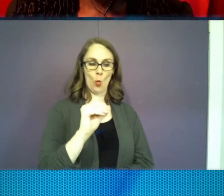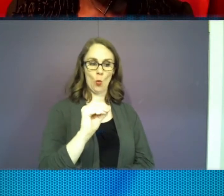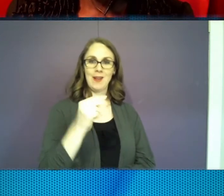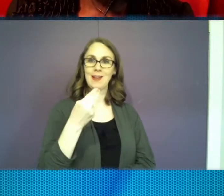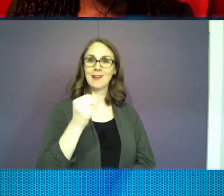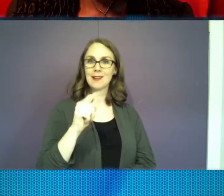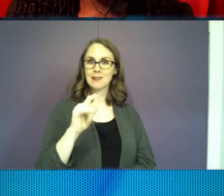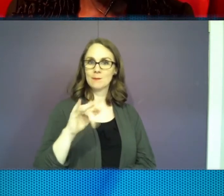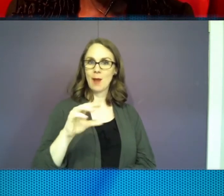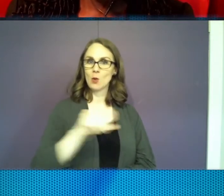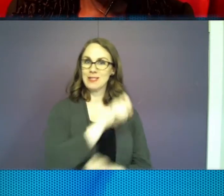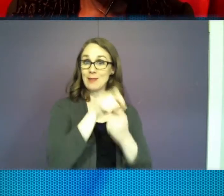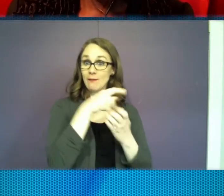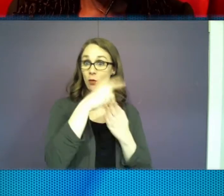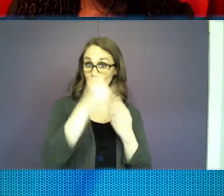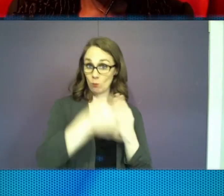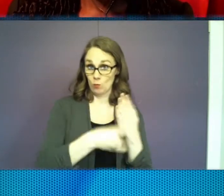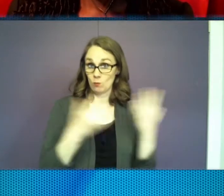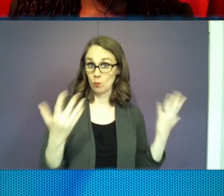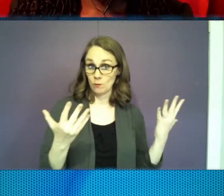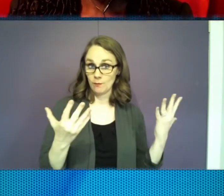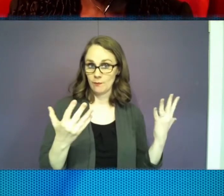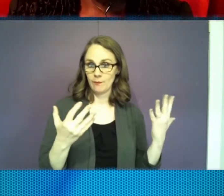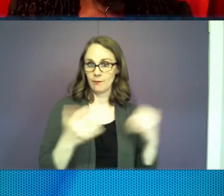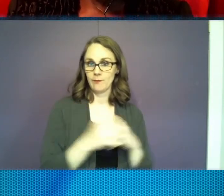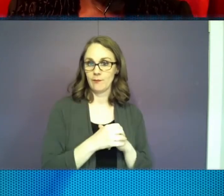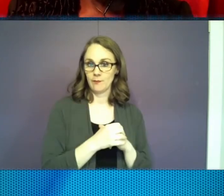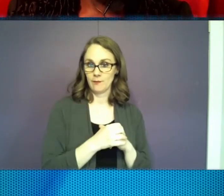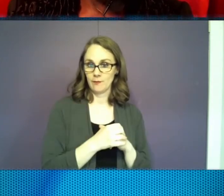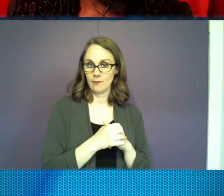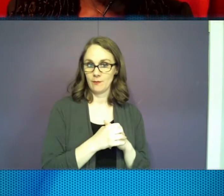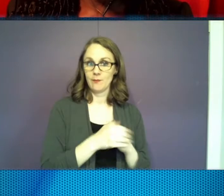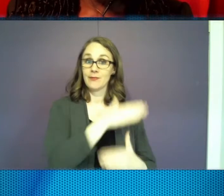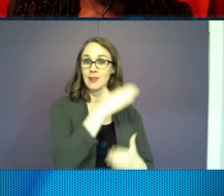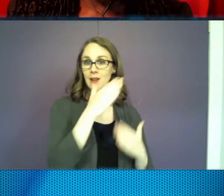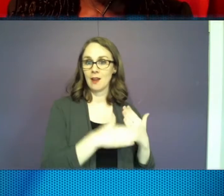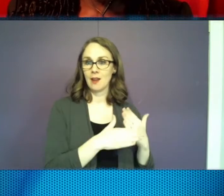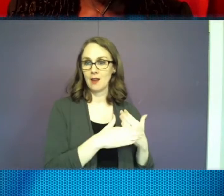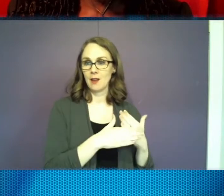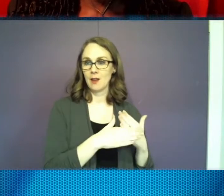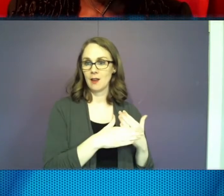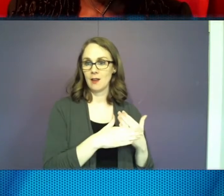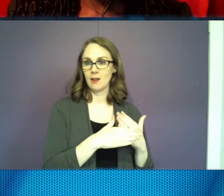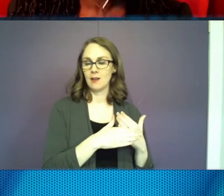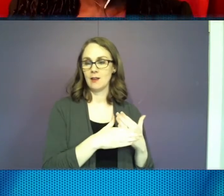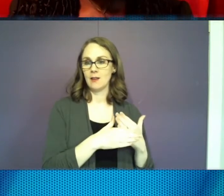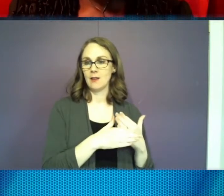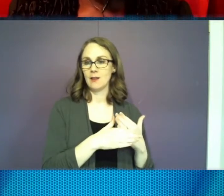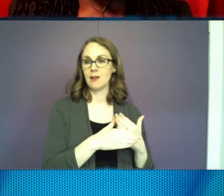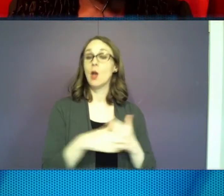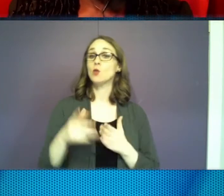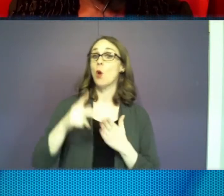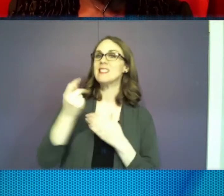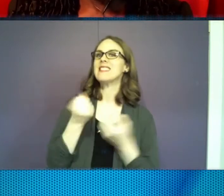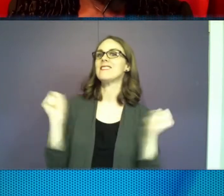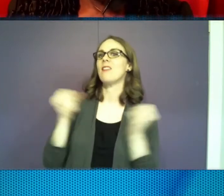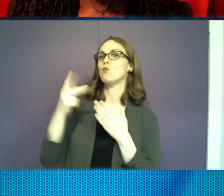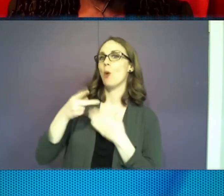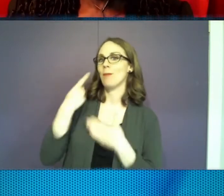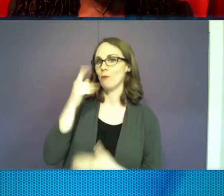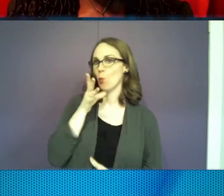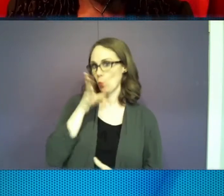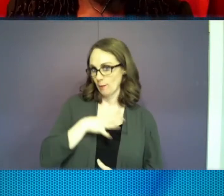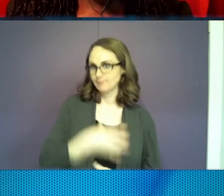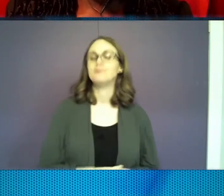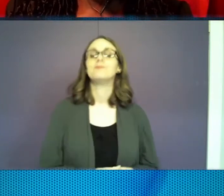for the project. Entre Mujeres between women. Yeah. It's a program that they have there. And